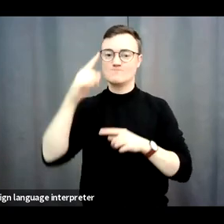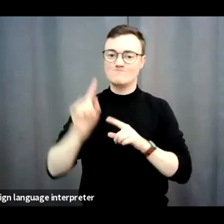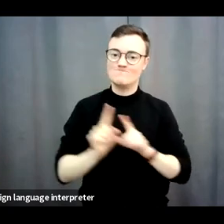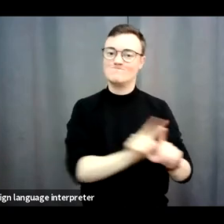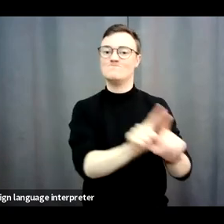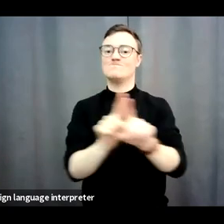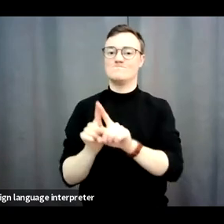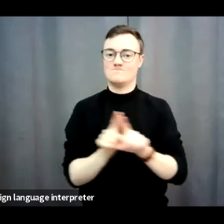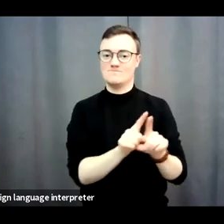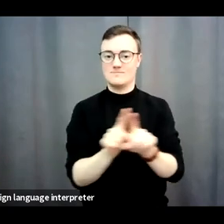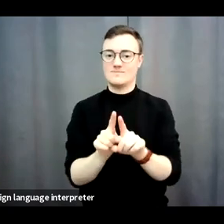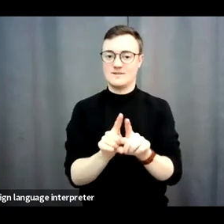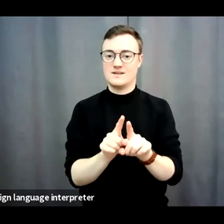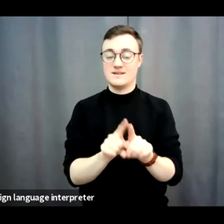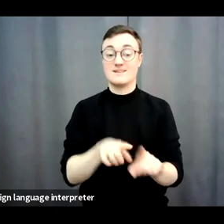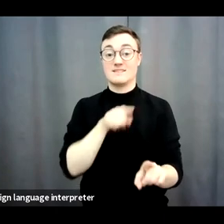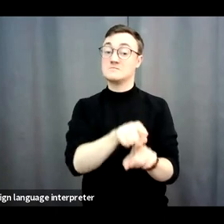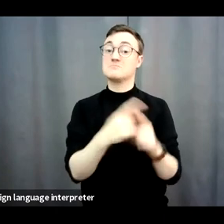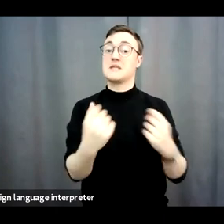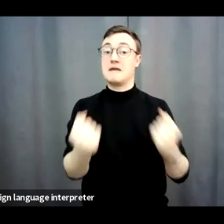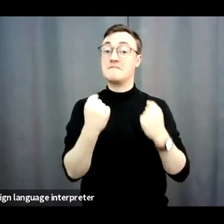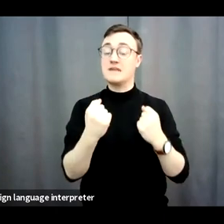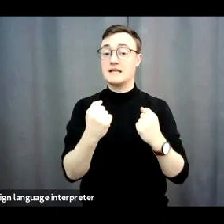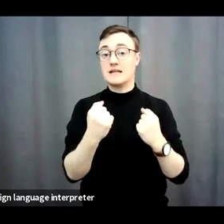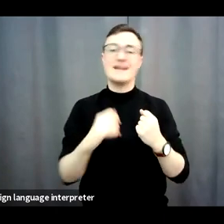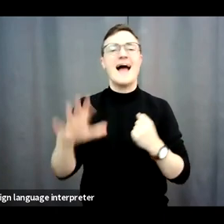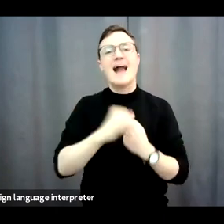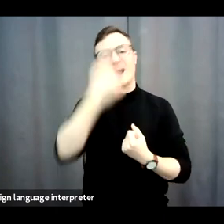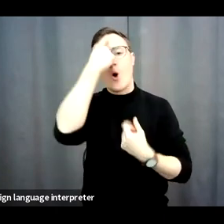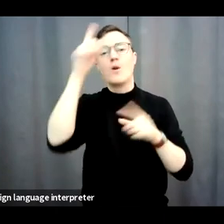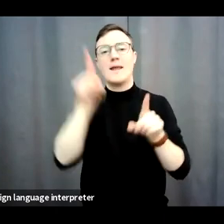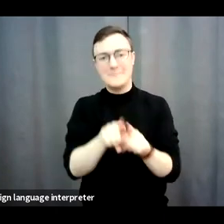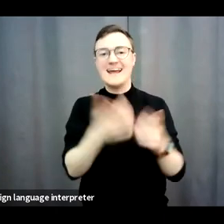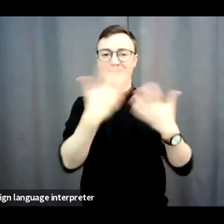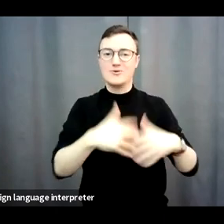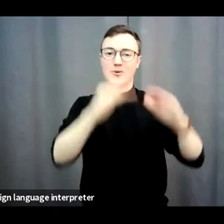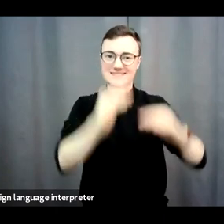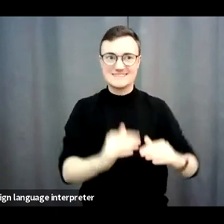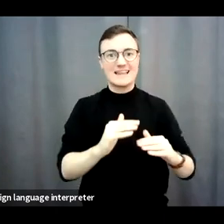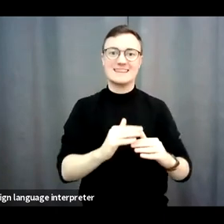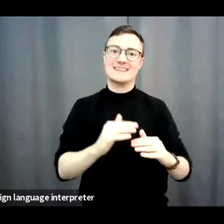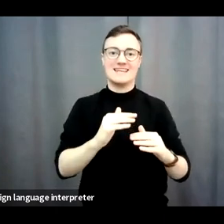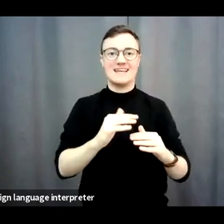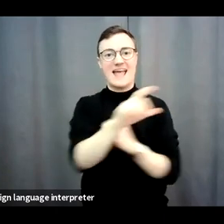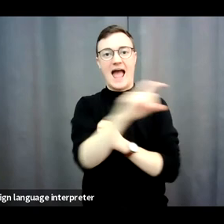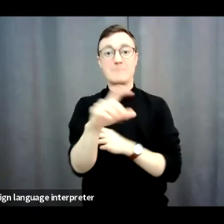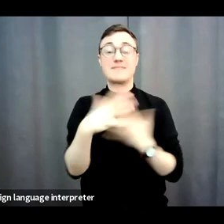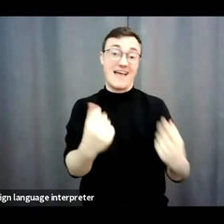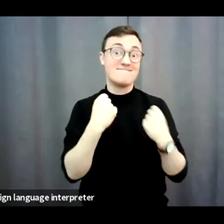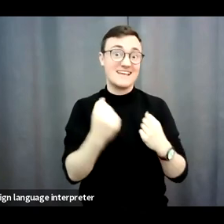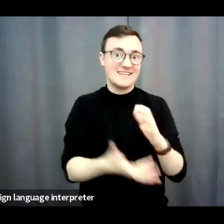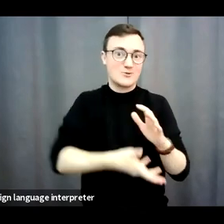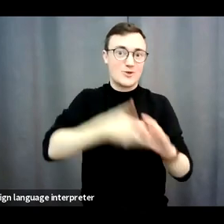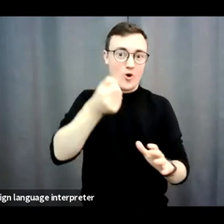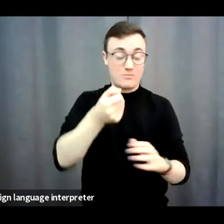consensus that this is an important issue and that everyone agrees on disability issues, to say it like that. And that